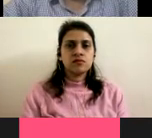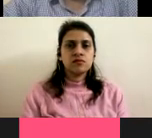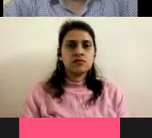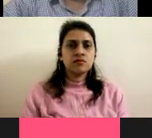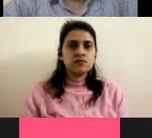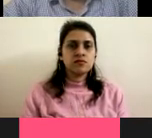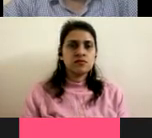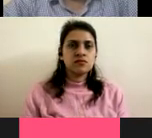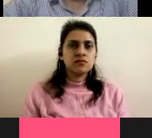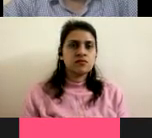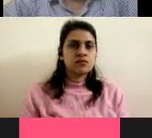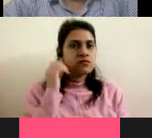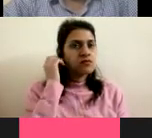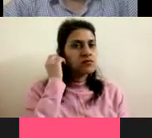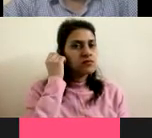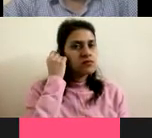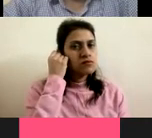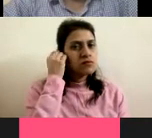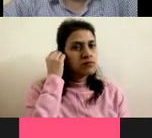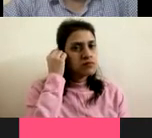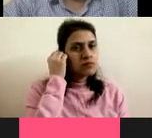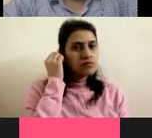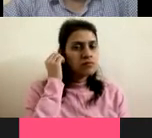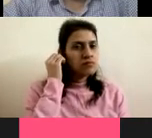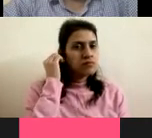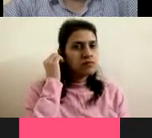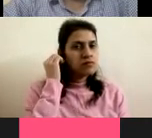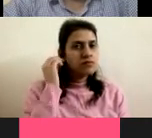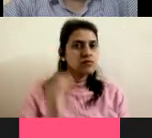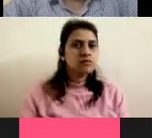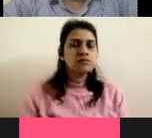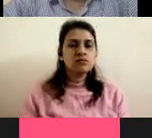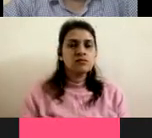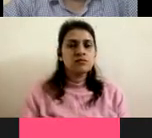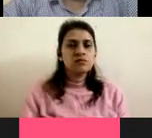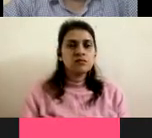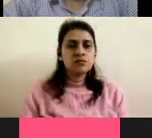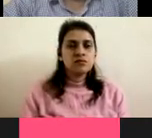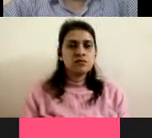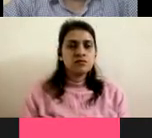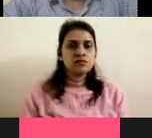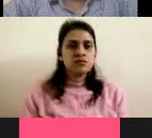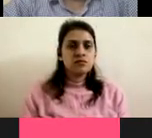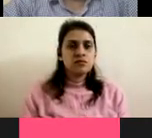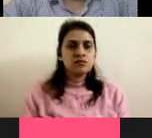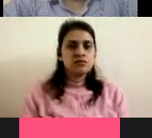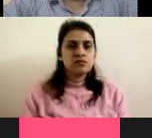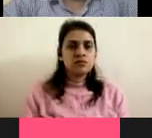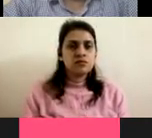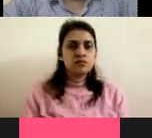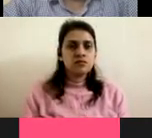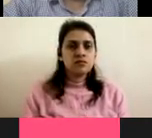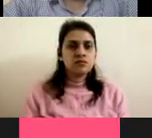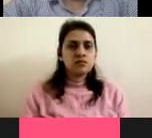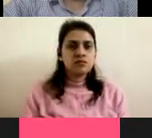appears. And best of all, help increase business opportunities. Figures stride, some using wheelchairs or canes. You see, it's ability, not disability,